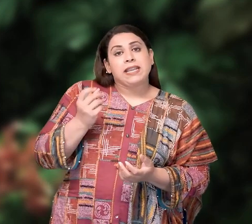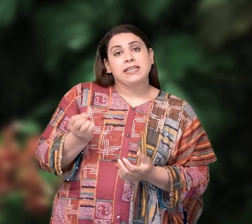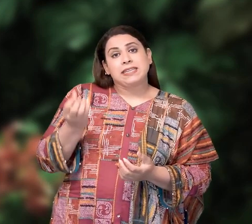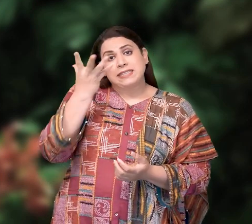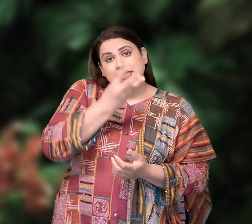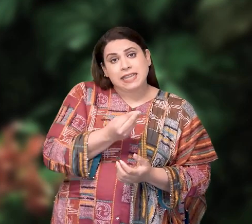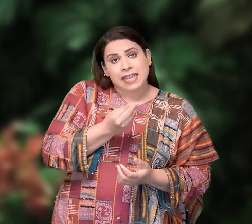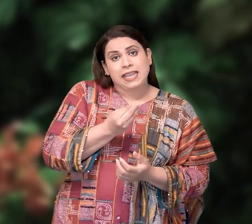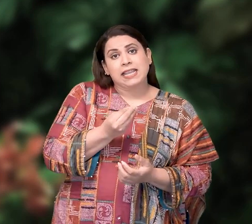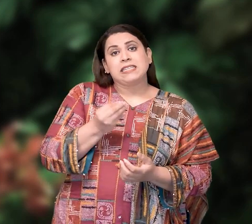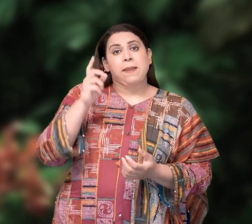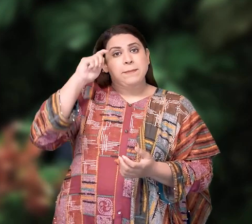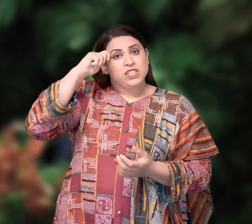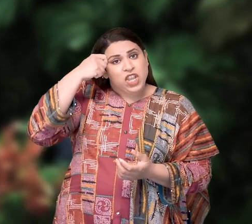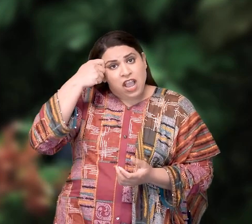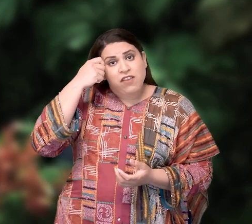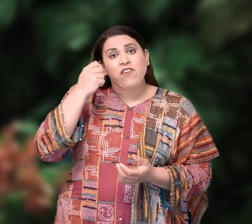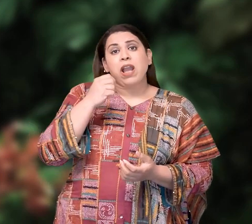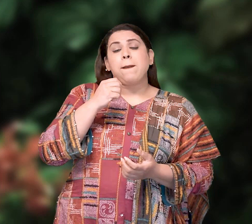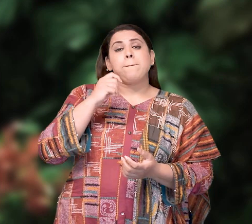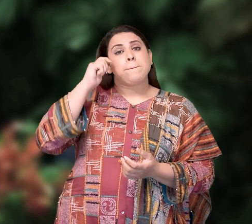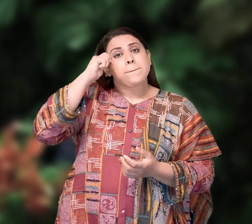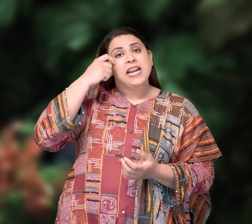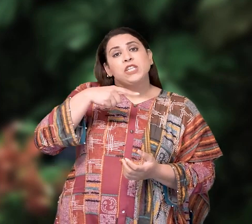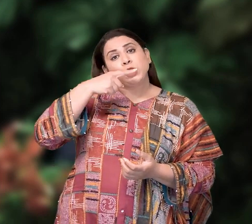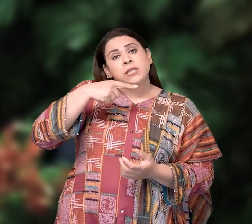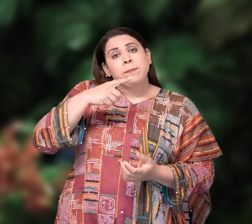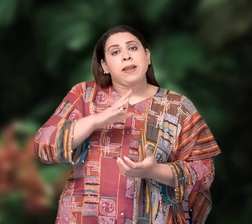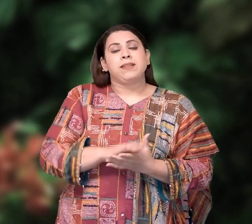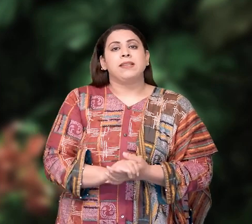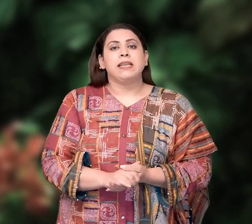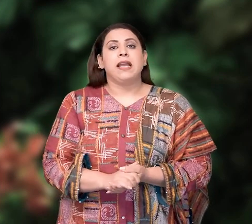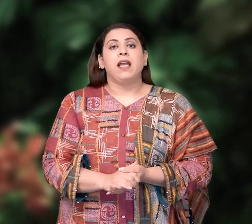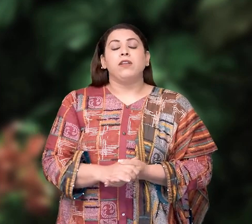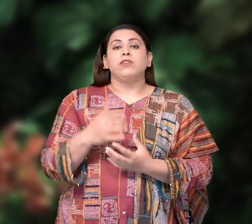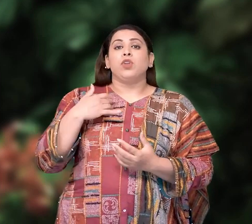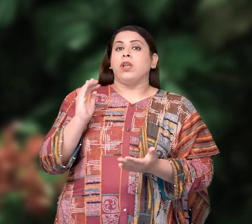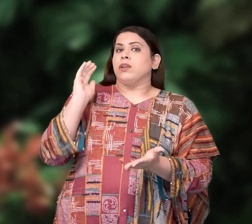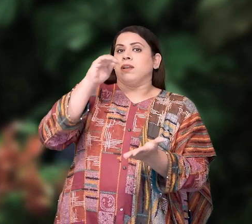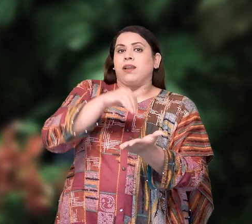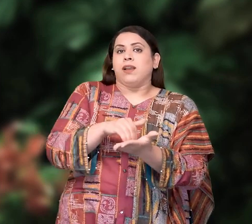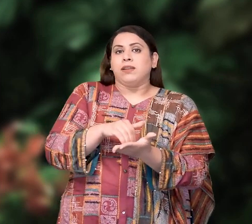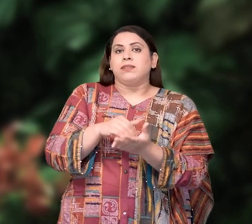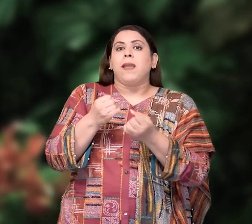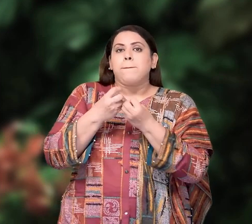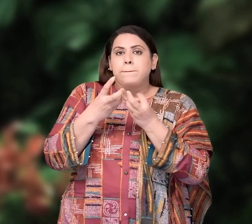or if you're going in Peshawar, it is Pashto. So that leads to many of them